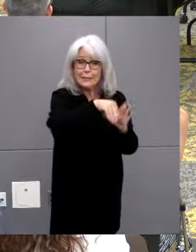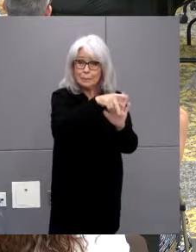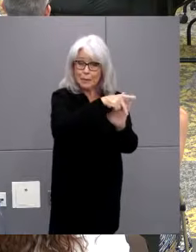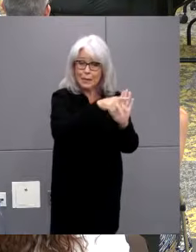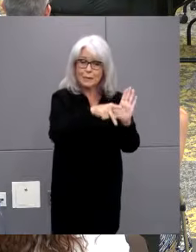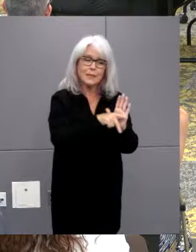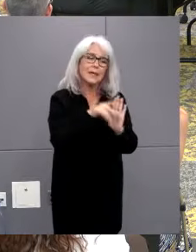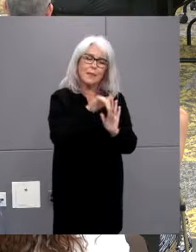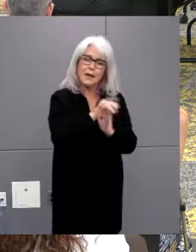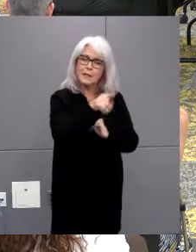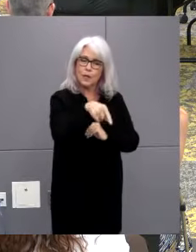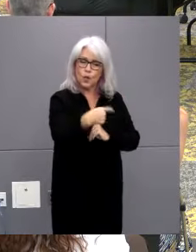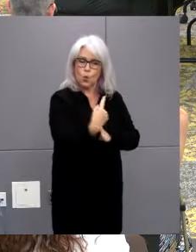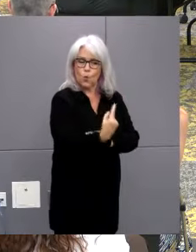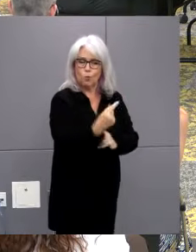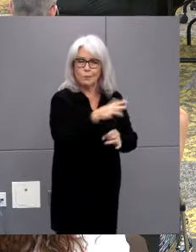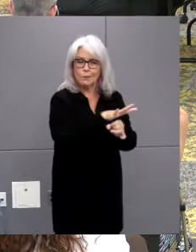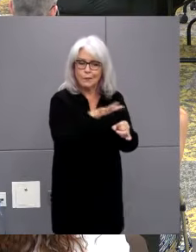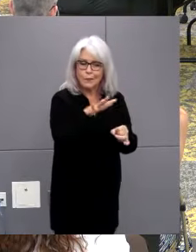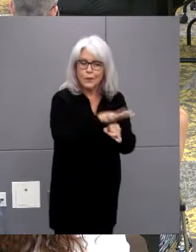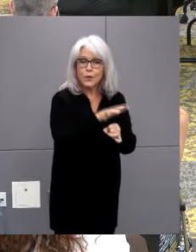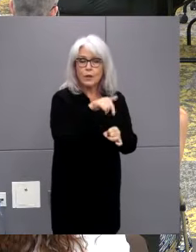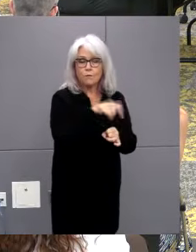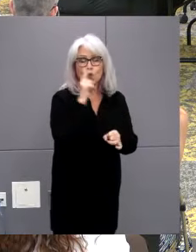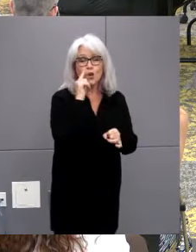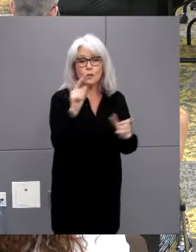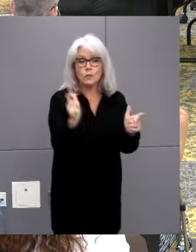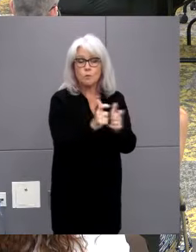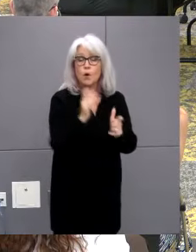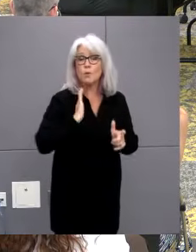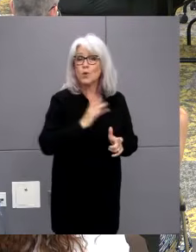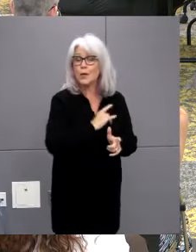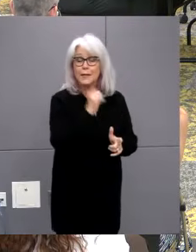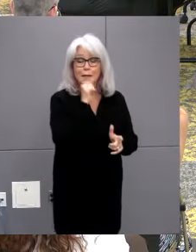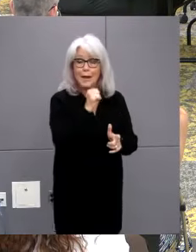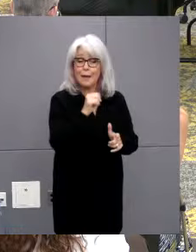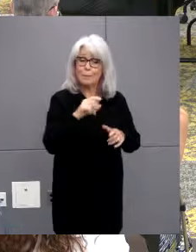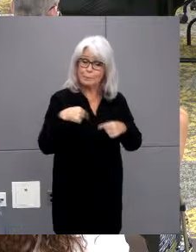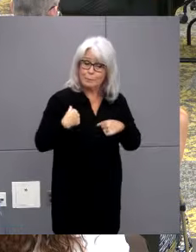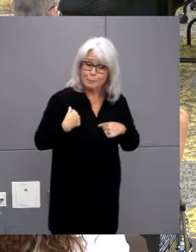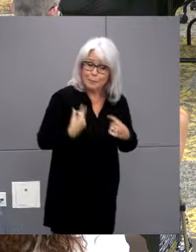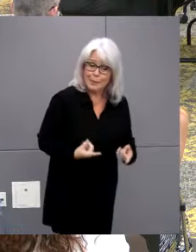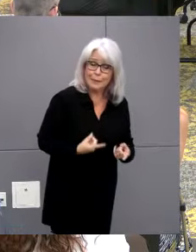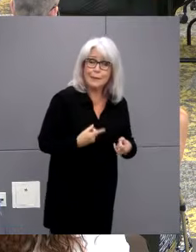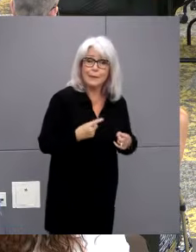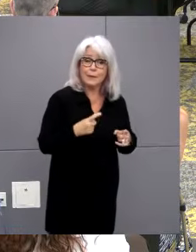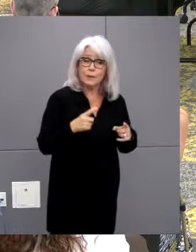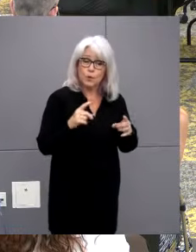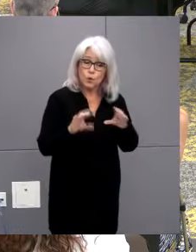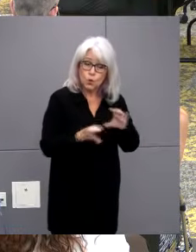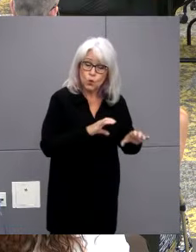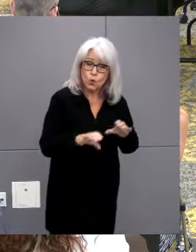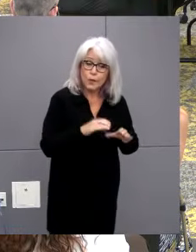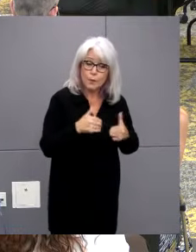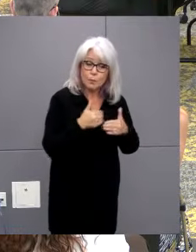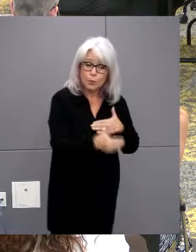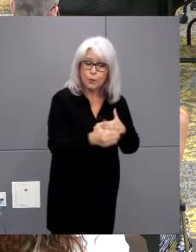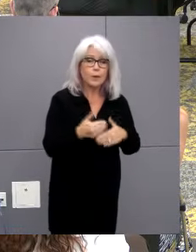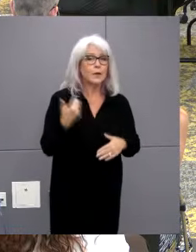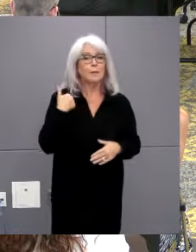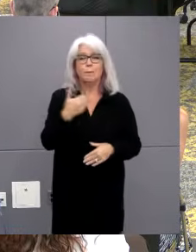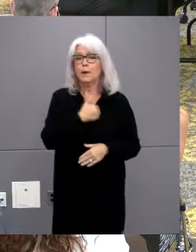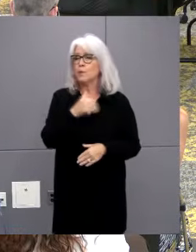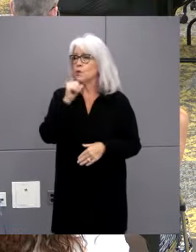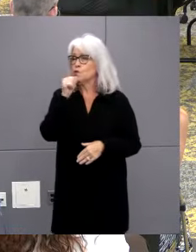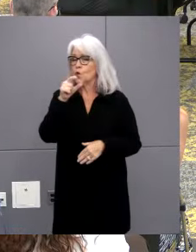only area of small boards that this board has not conducted itself. Members do not have to rise